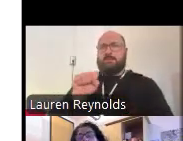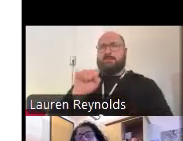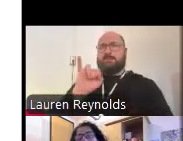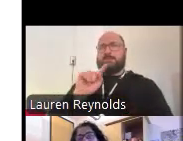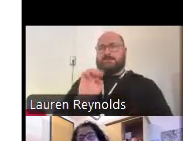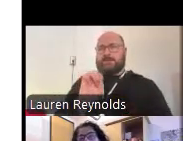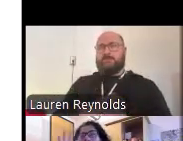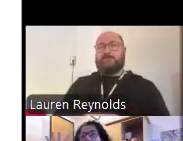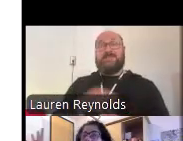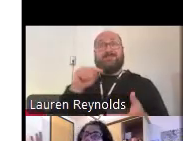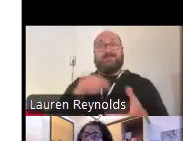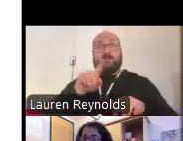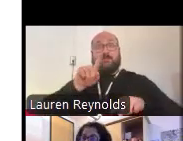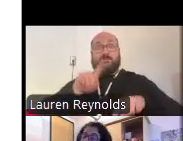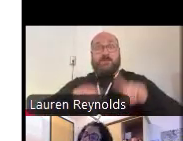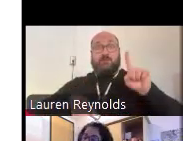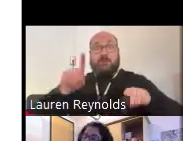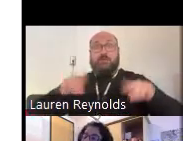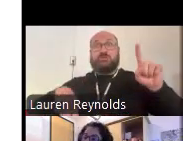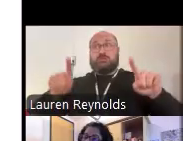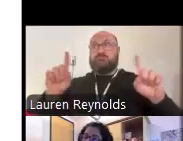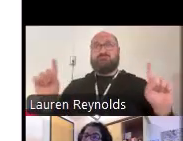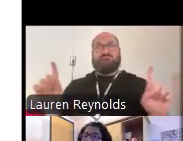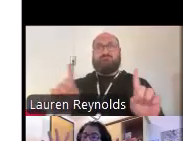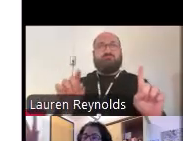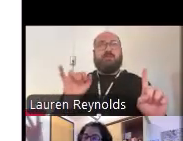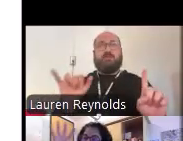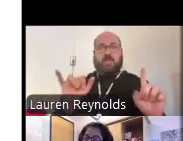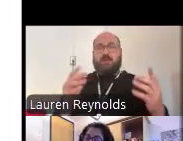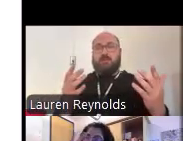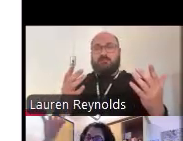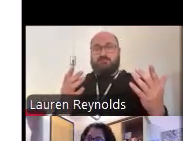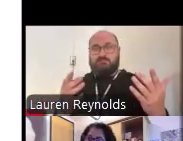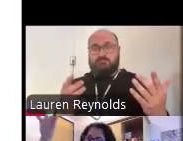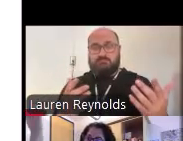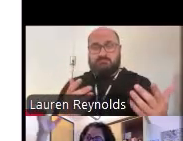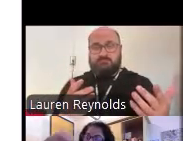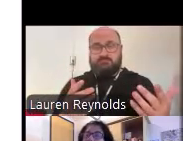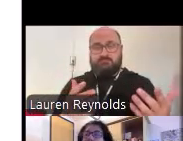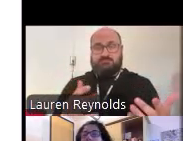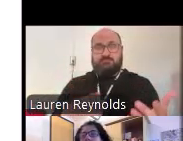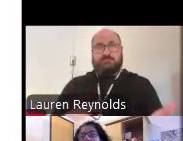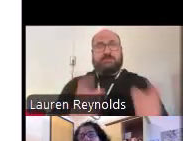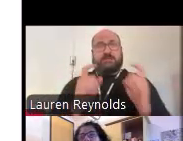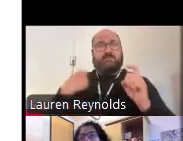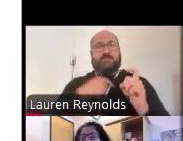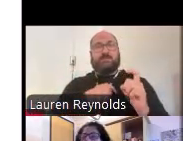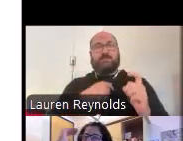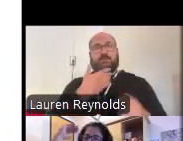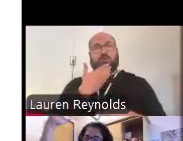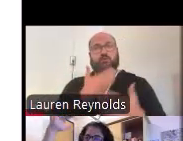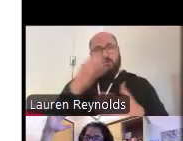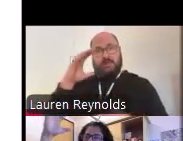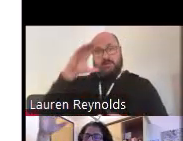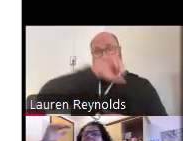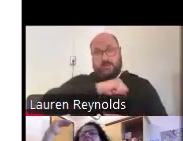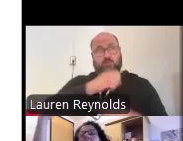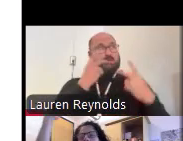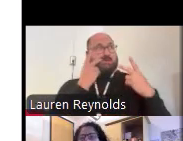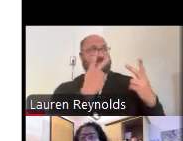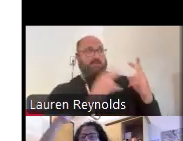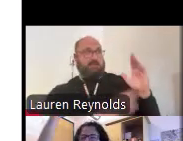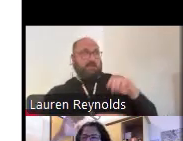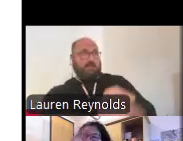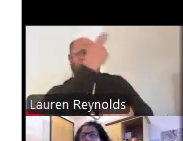variation by site really impacts our overall prevalence estimate. We see, how the inclusion of a site in California and their very high